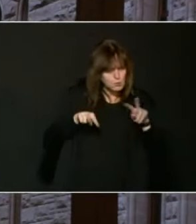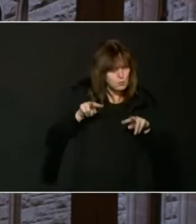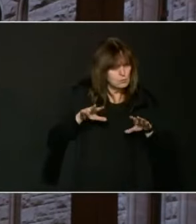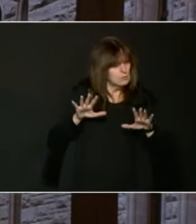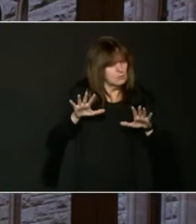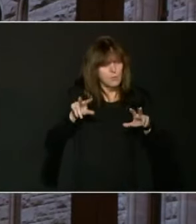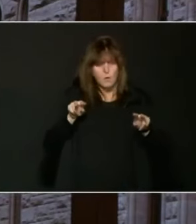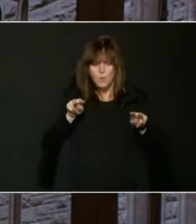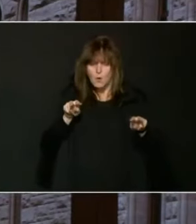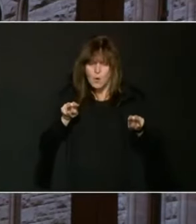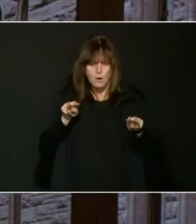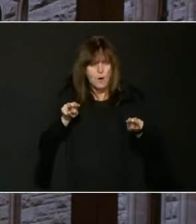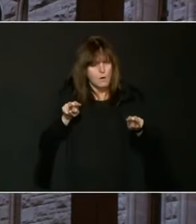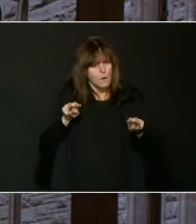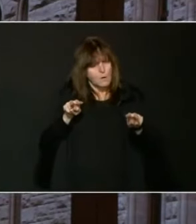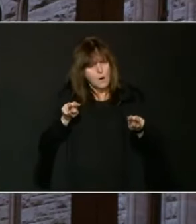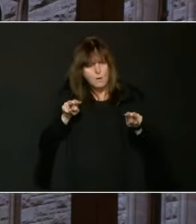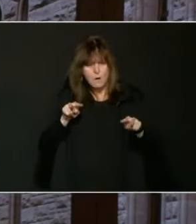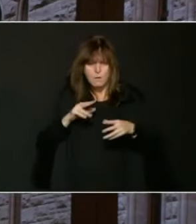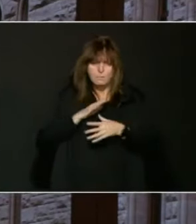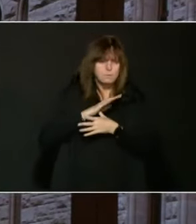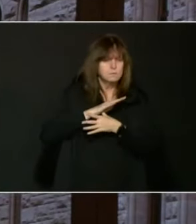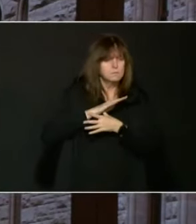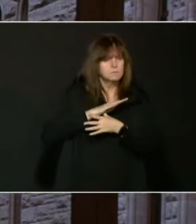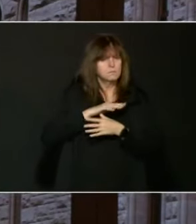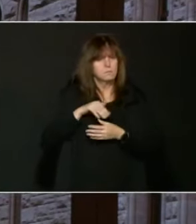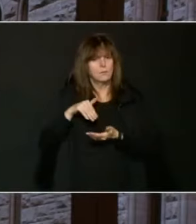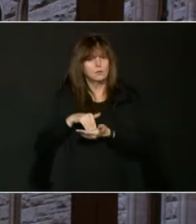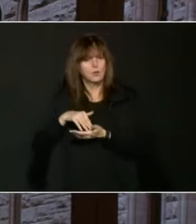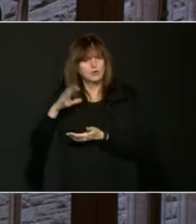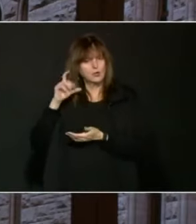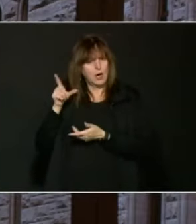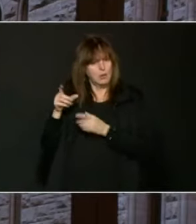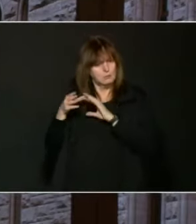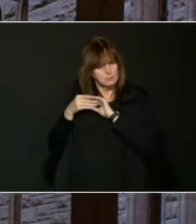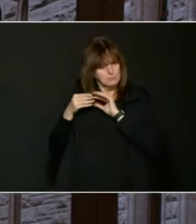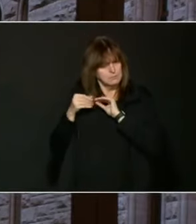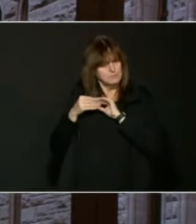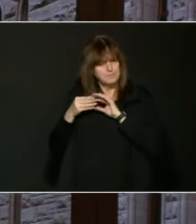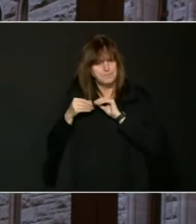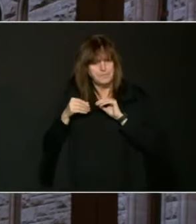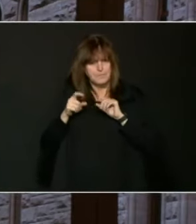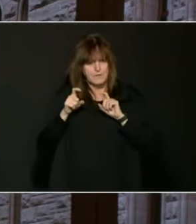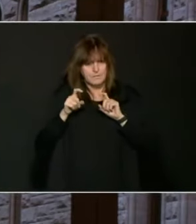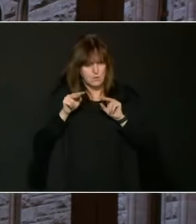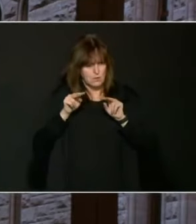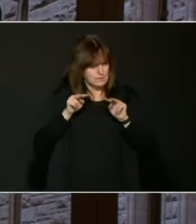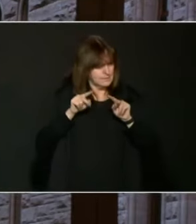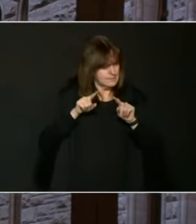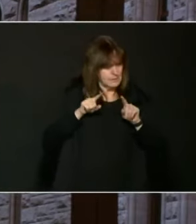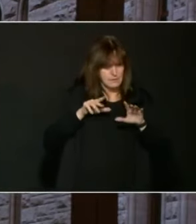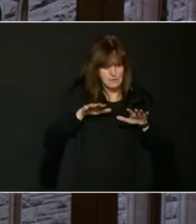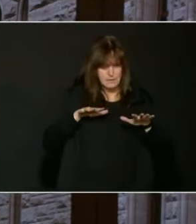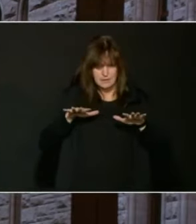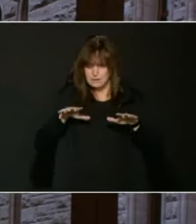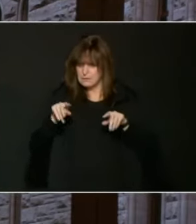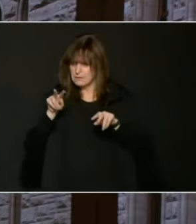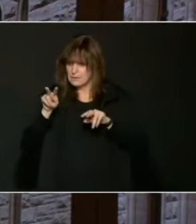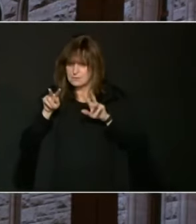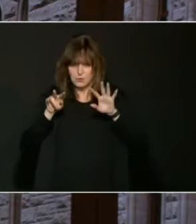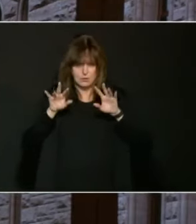the analogy of the minefield, as you're stepping through it, you're trying to walk this course, and how sure are you in this,